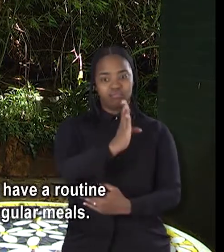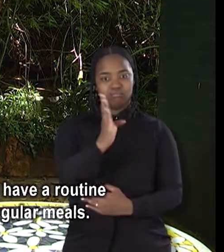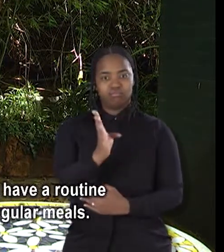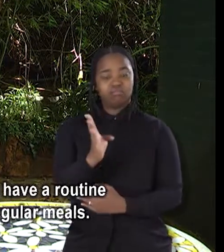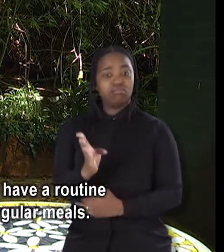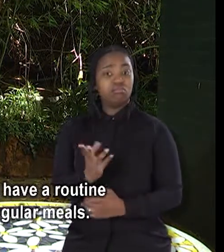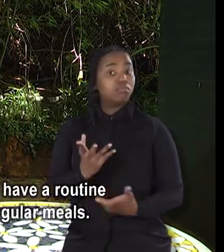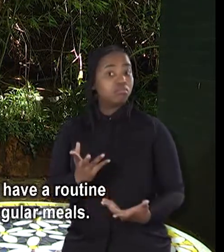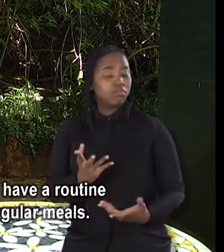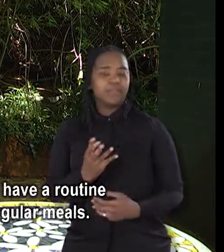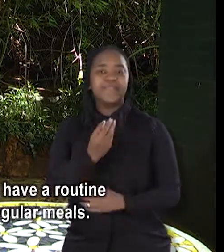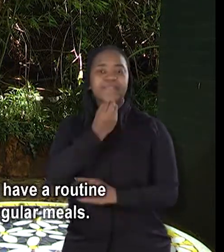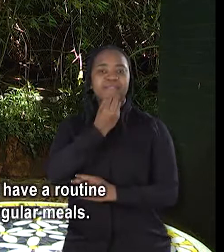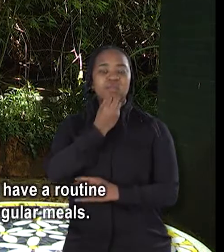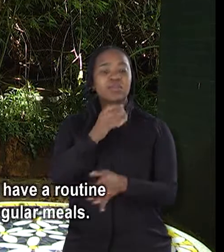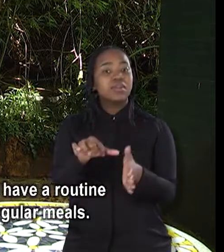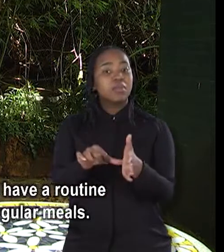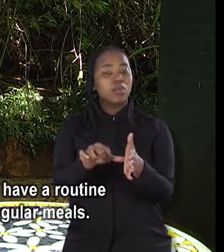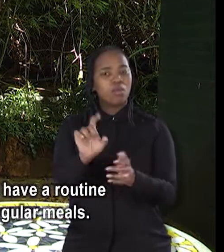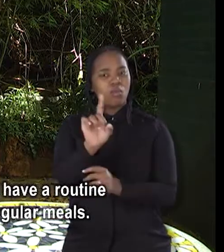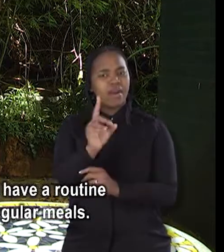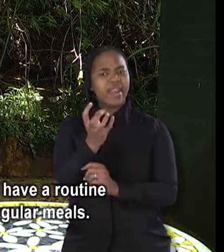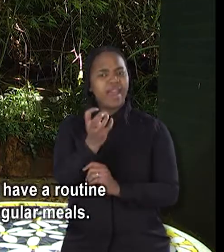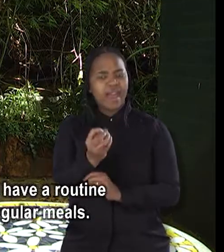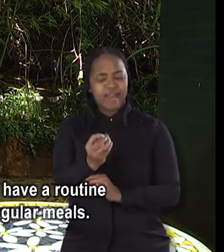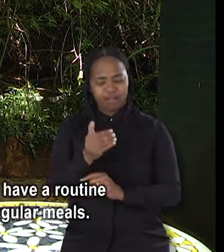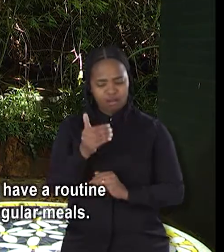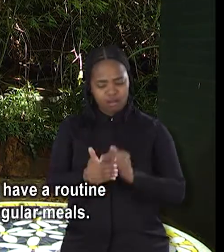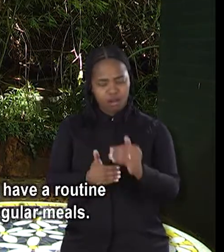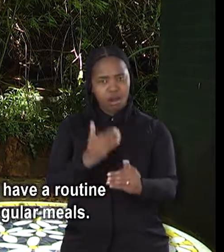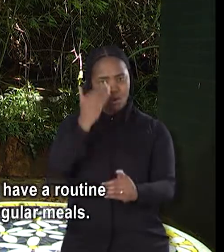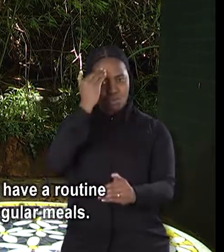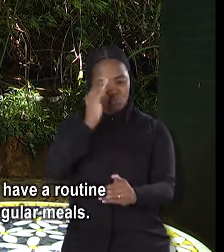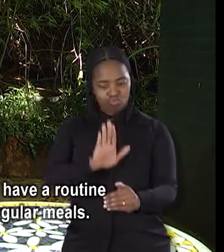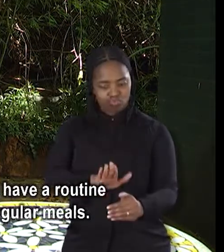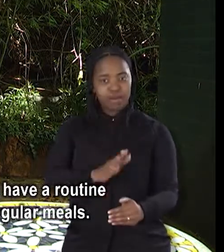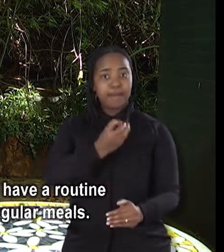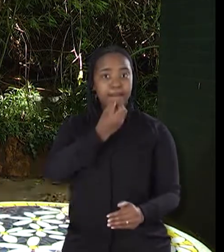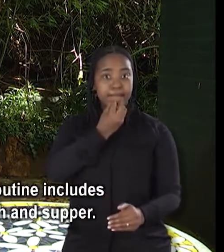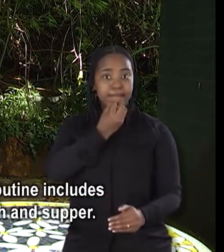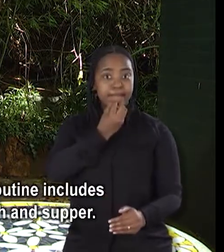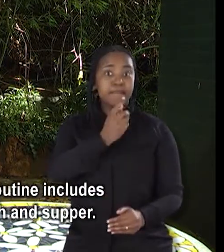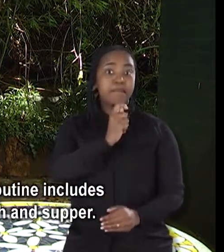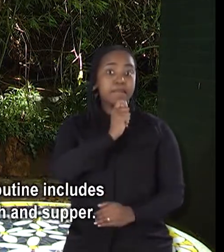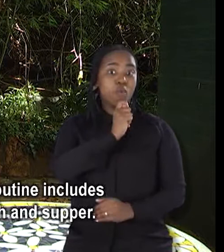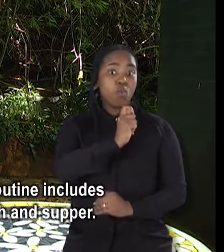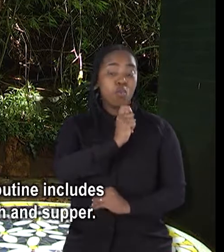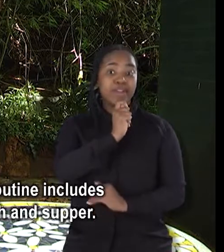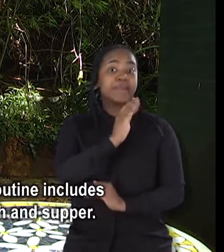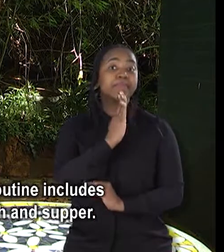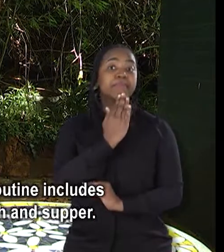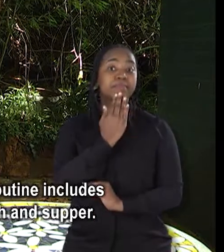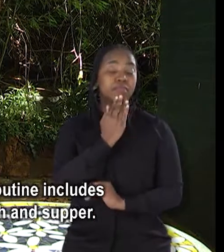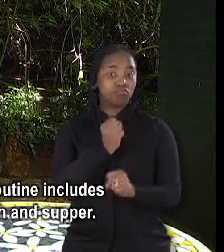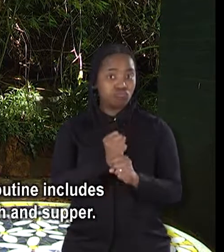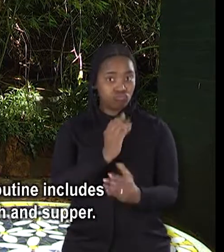meals it's important to have a routine in terms of regular meals So make sure you